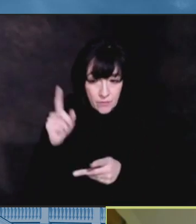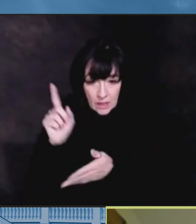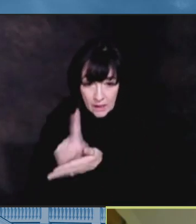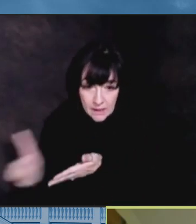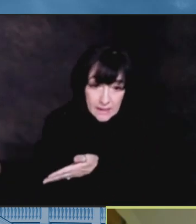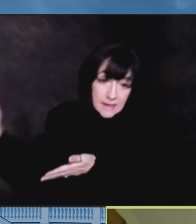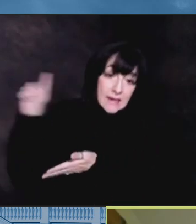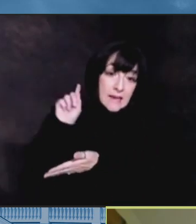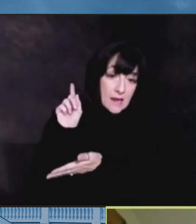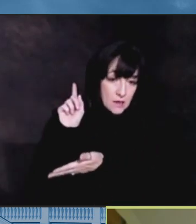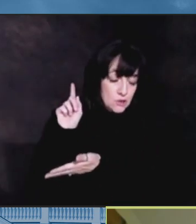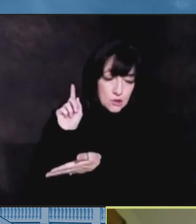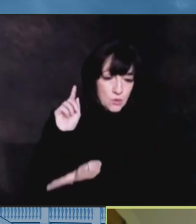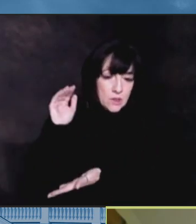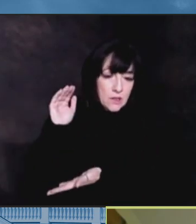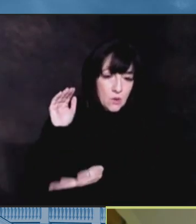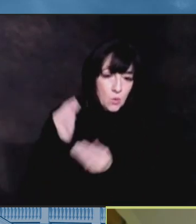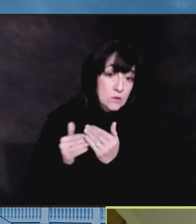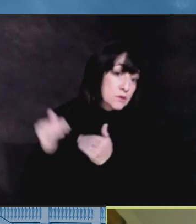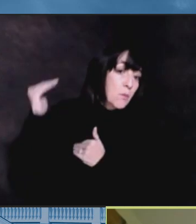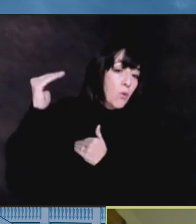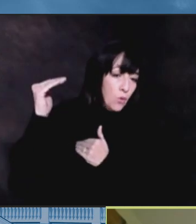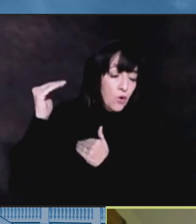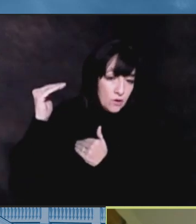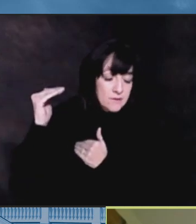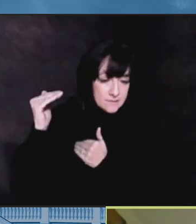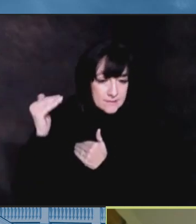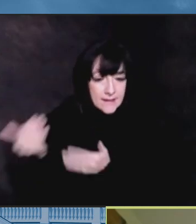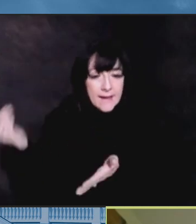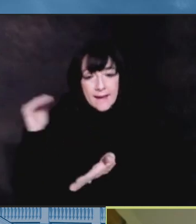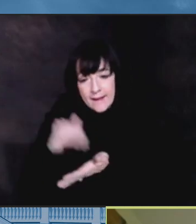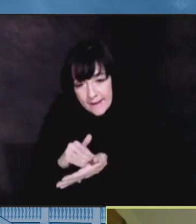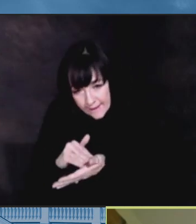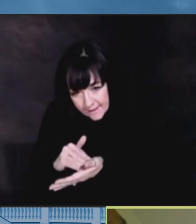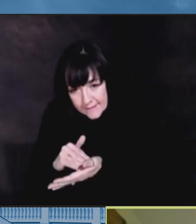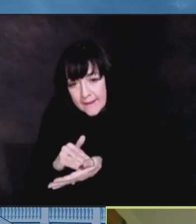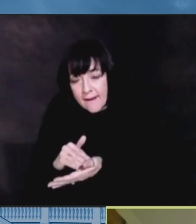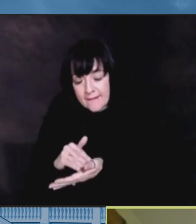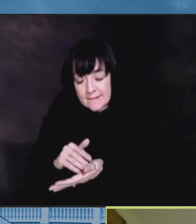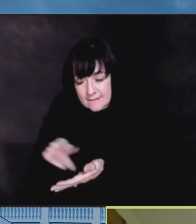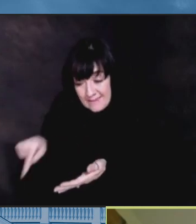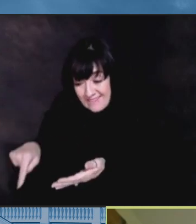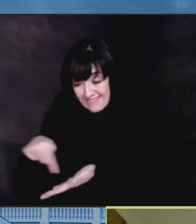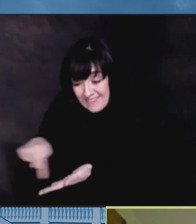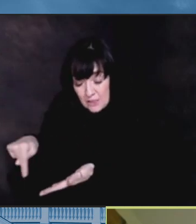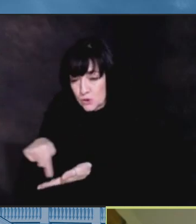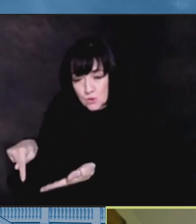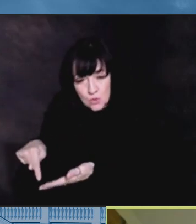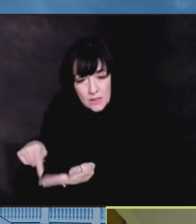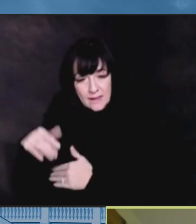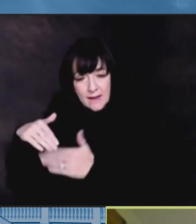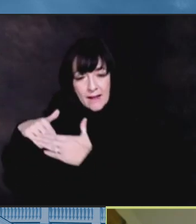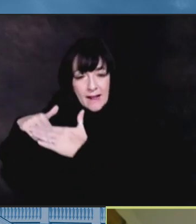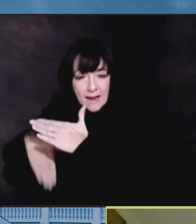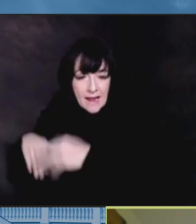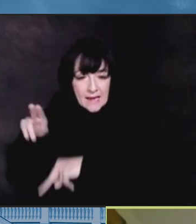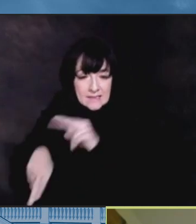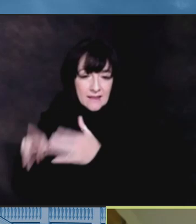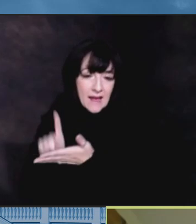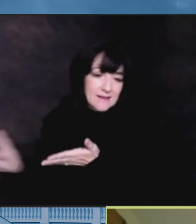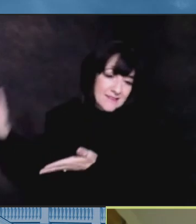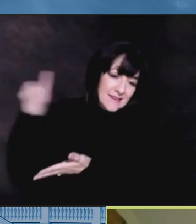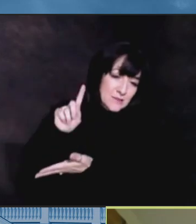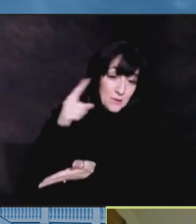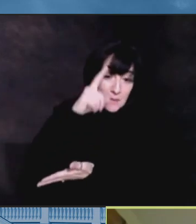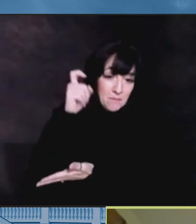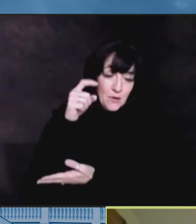like we'll probably end up between 7,000 and 8,000. Again, about 1,000 lower than last week. So, I think it's that, we're just about 2 weeks back from